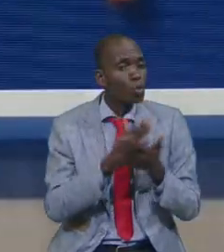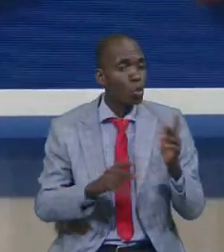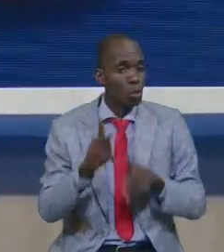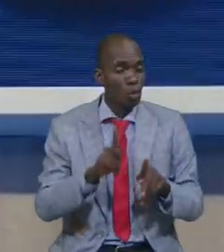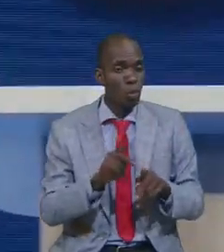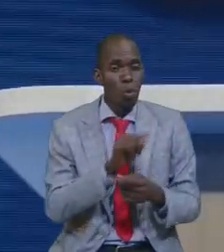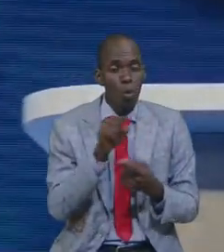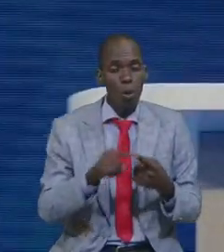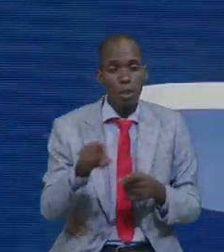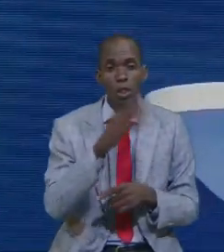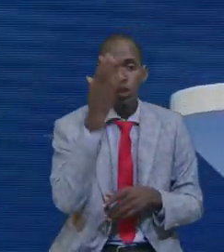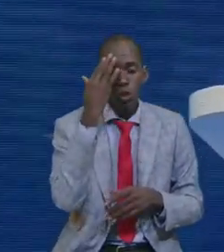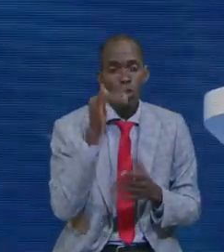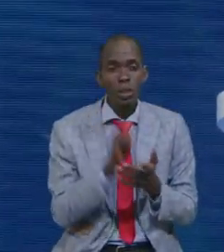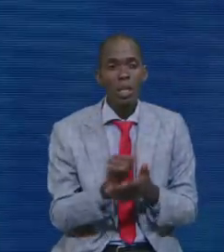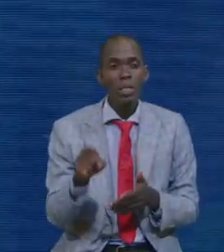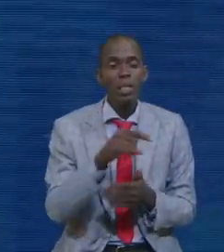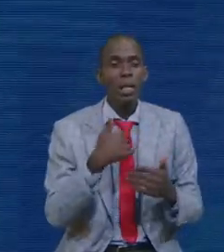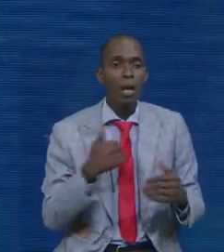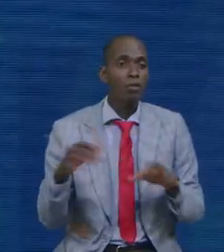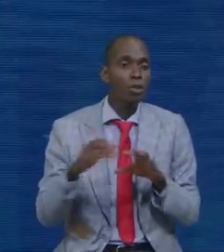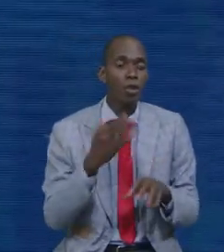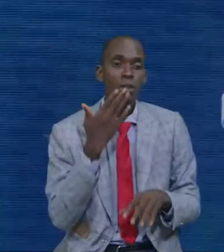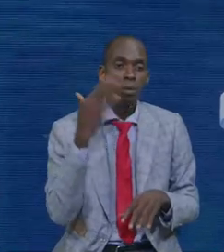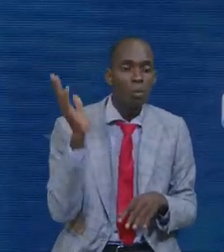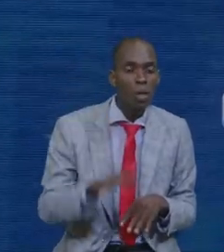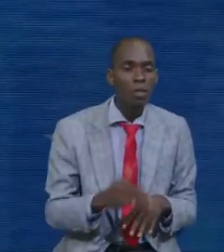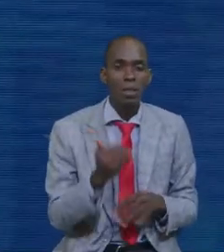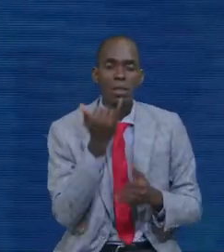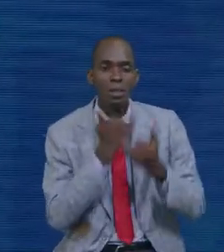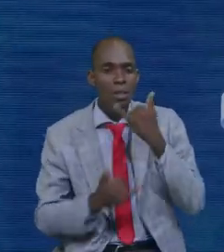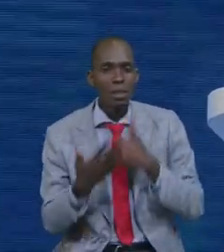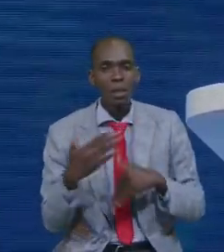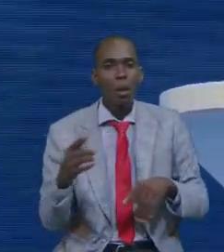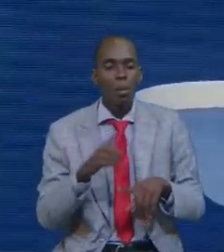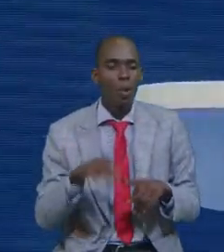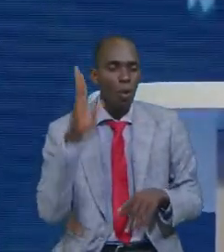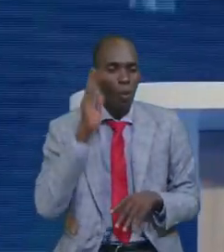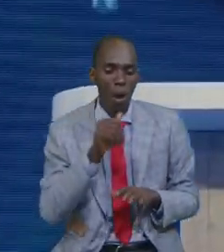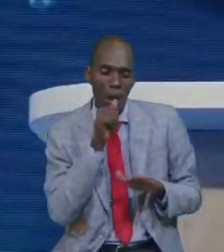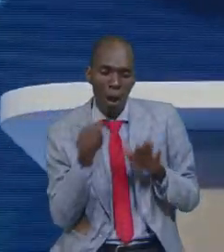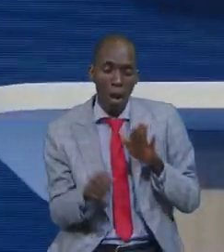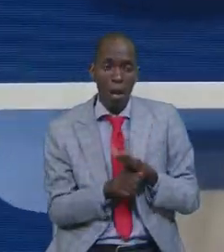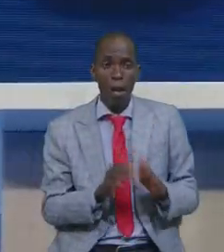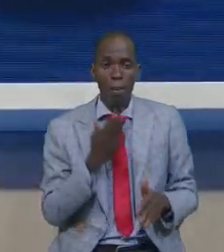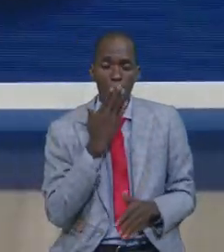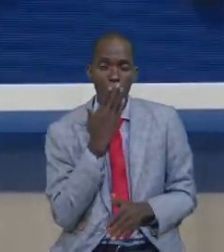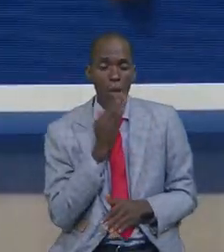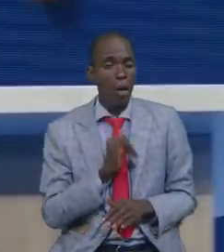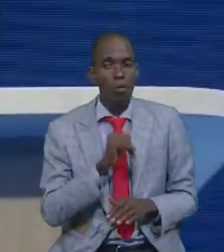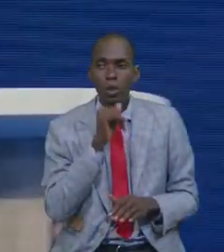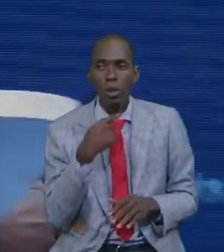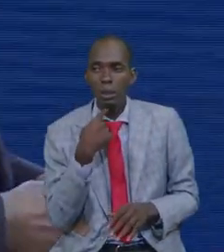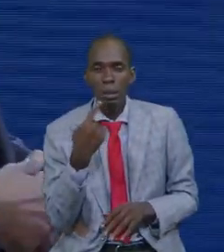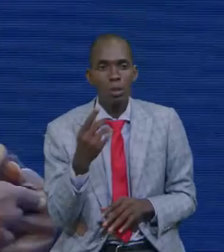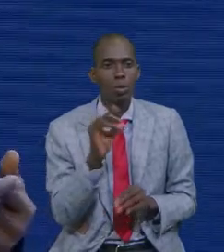done wrong. They have the conviction, but they'll keep quiet. Nobody will hear it from me. And nobody will know that,